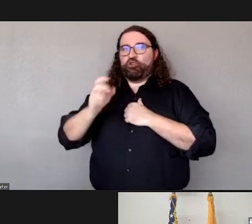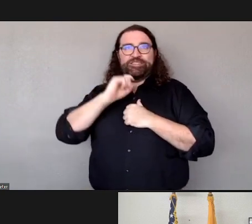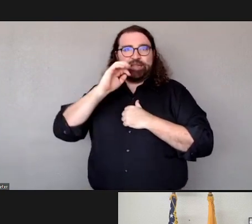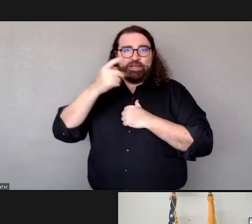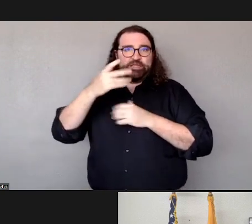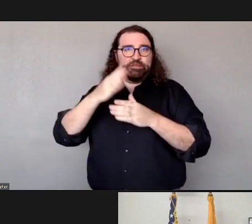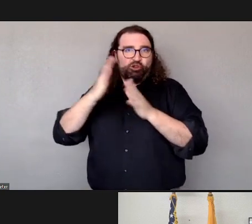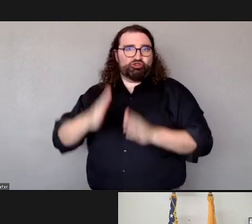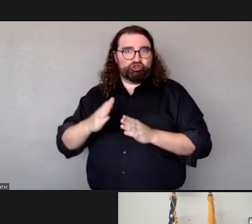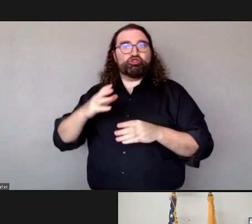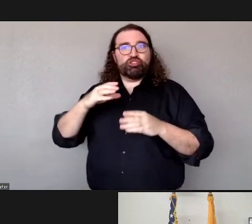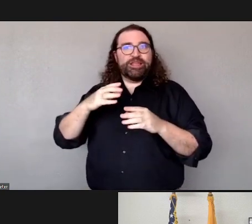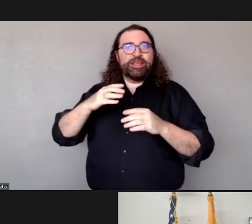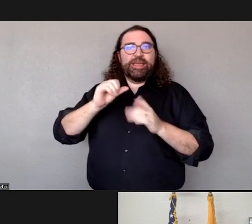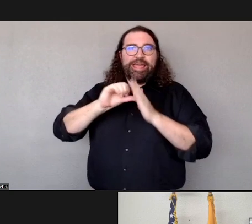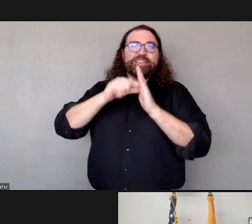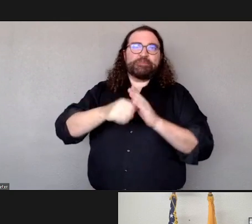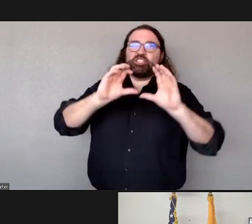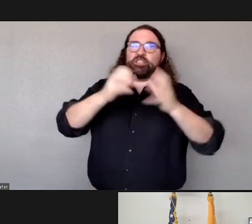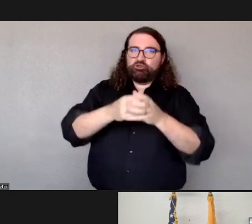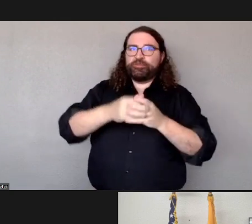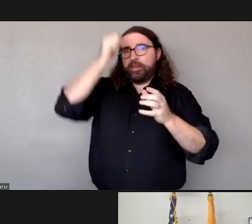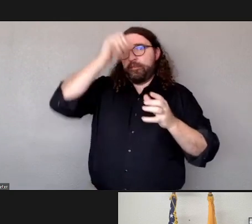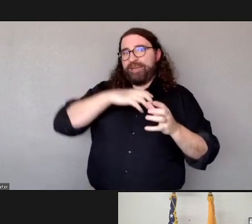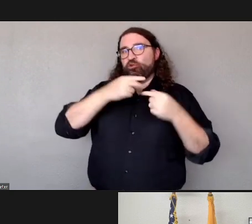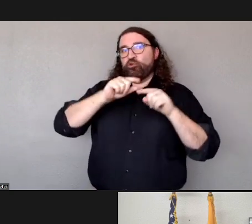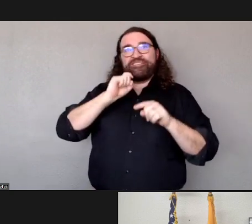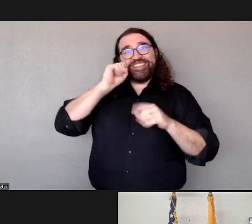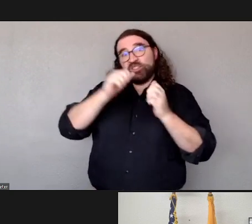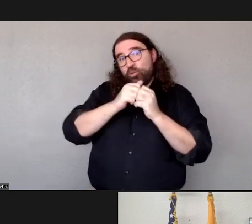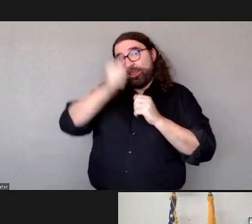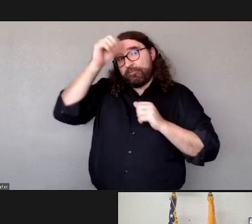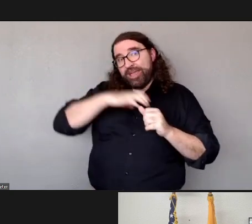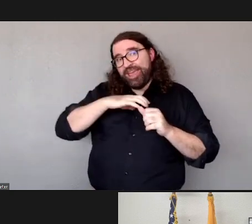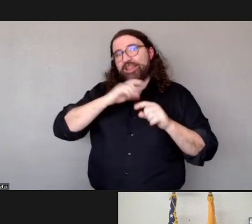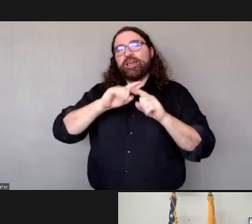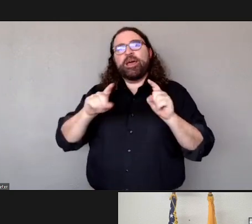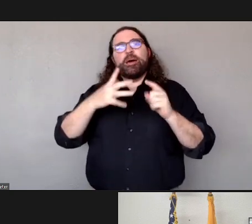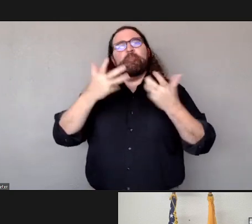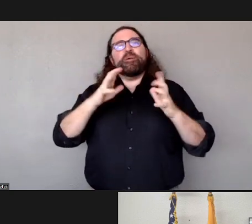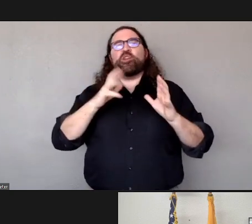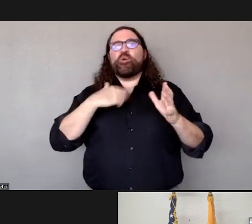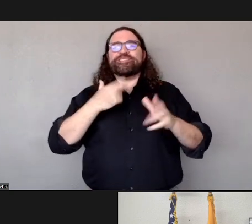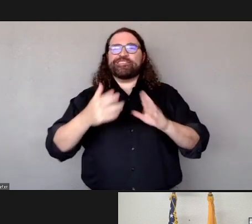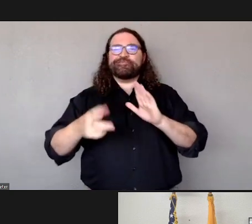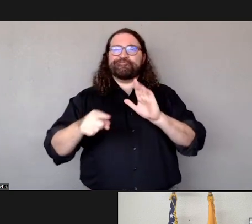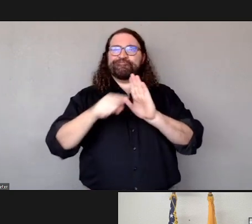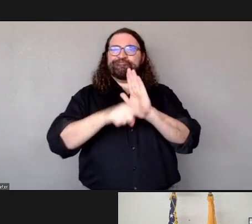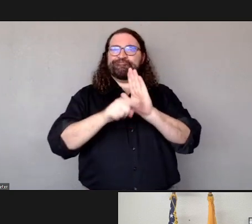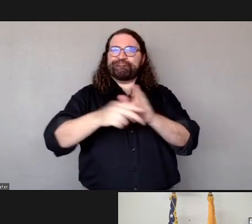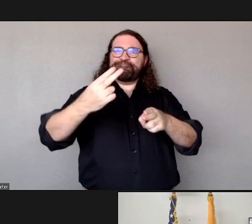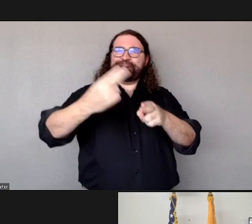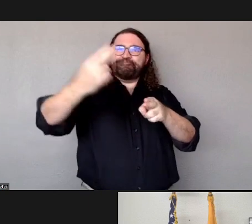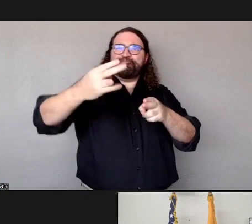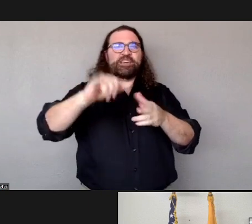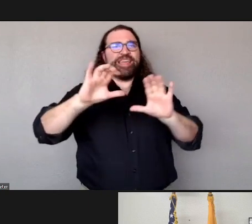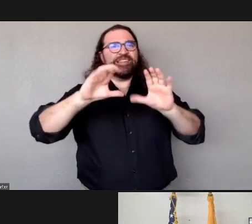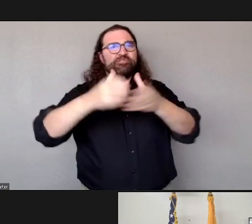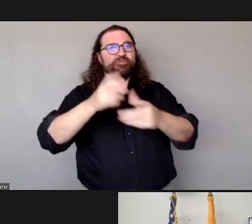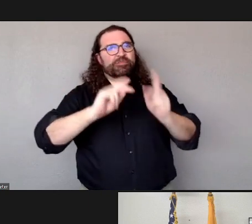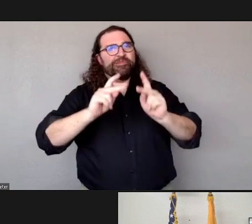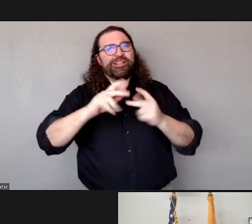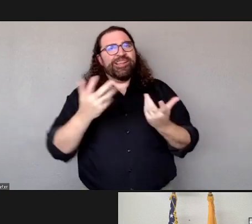the group that monkeypox initially got in, but we don't want to stigmatize people. It's not that that's a particular